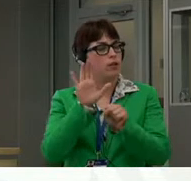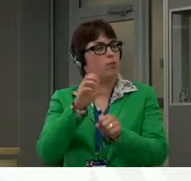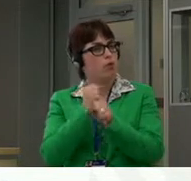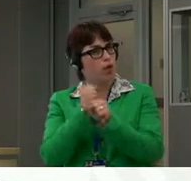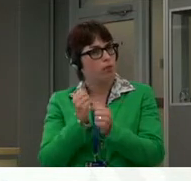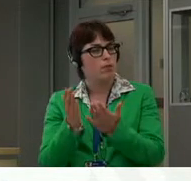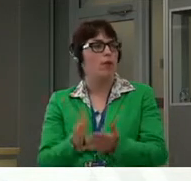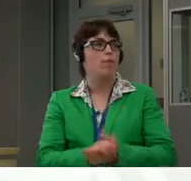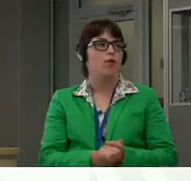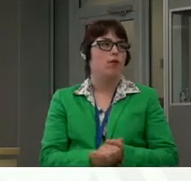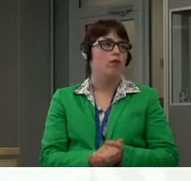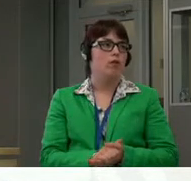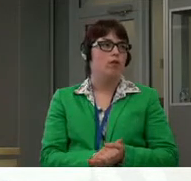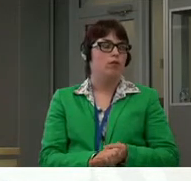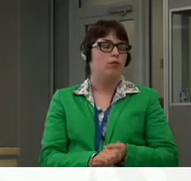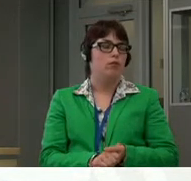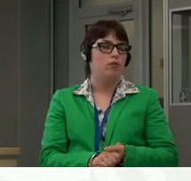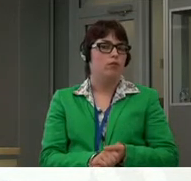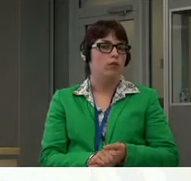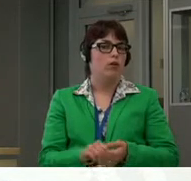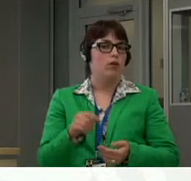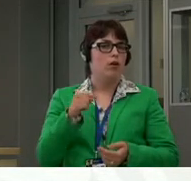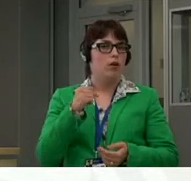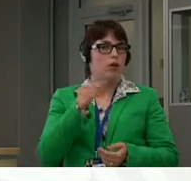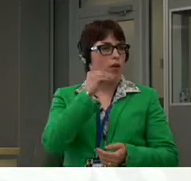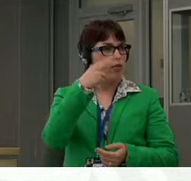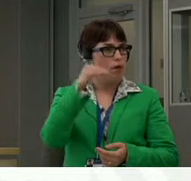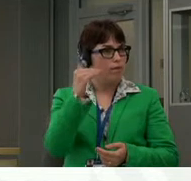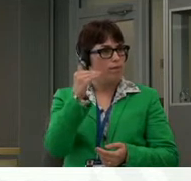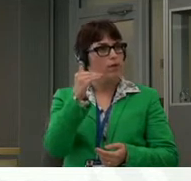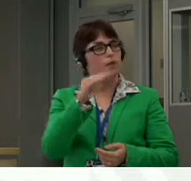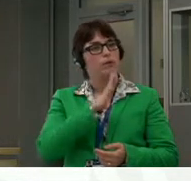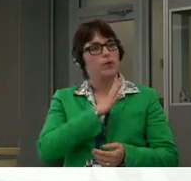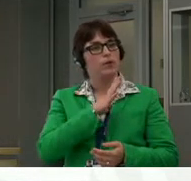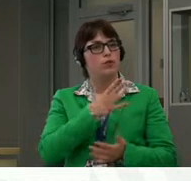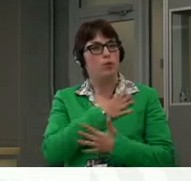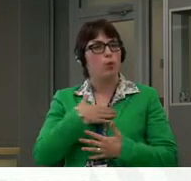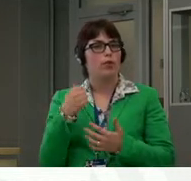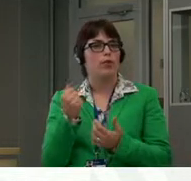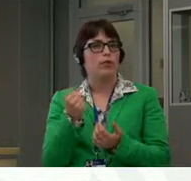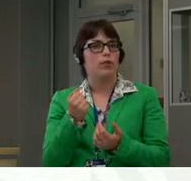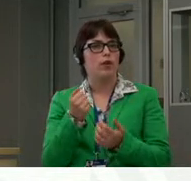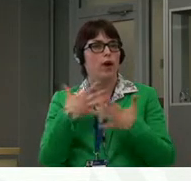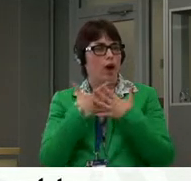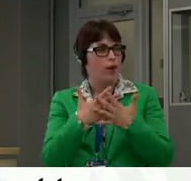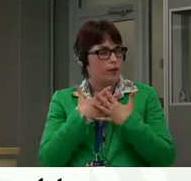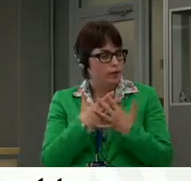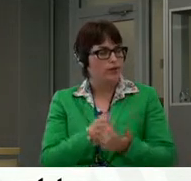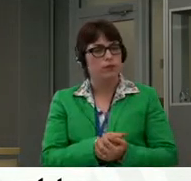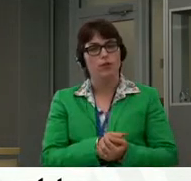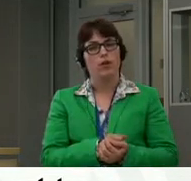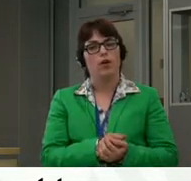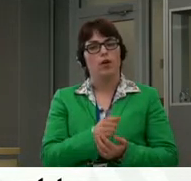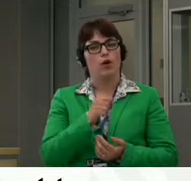has been very active in this process. We have presented our alternative report to the UN Committee. We have